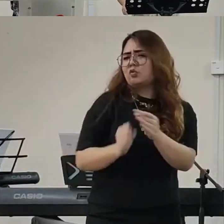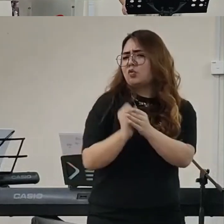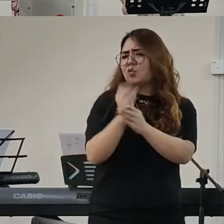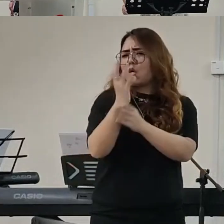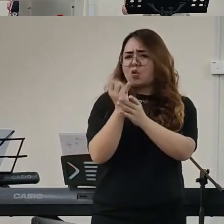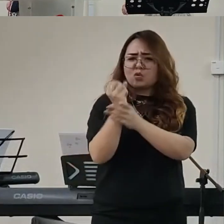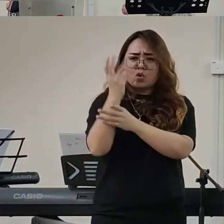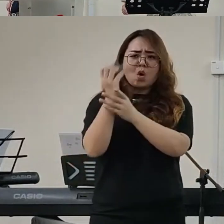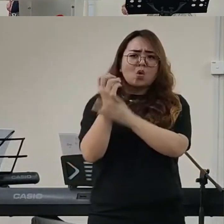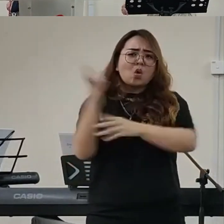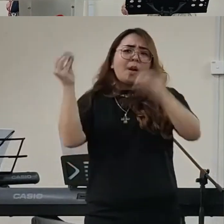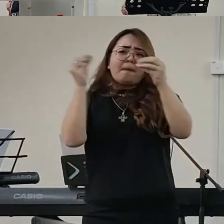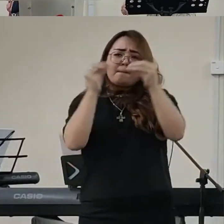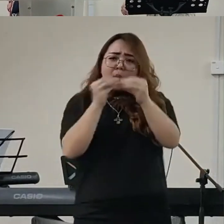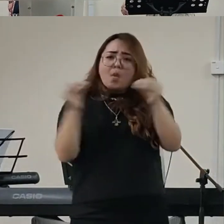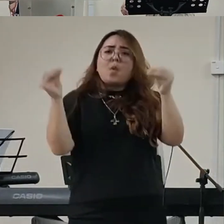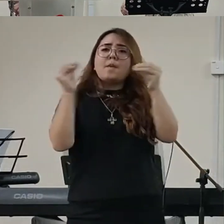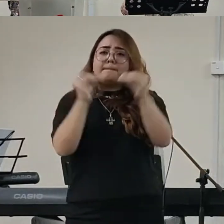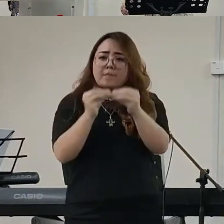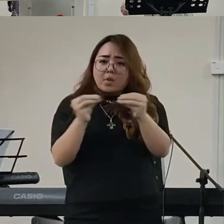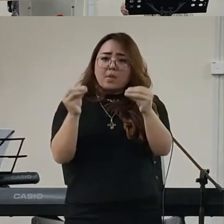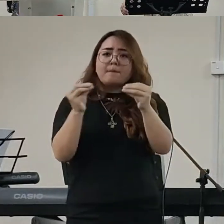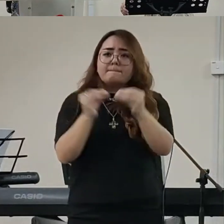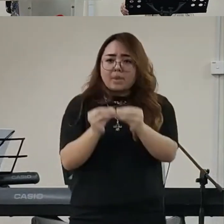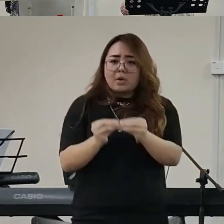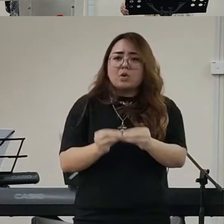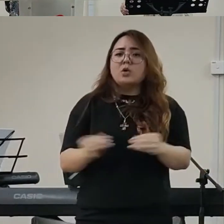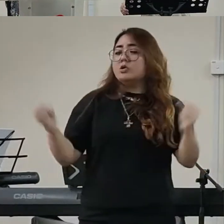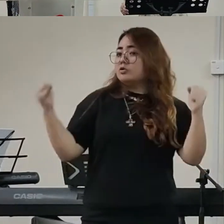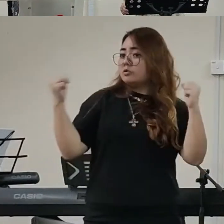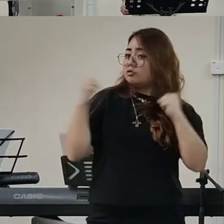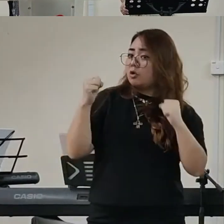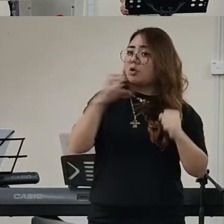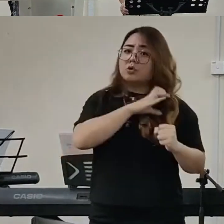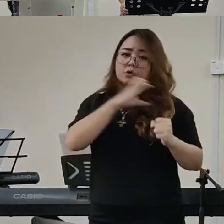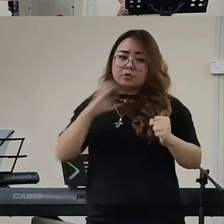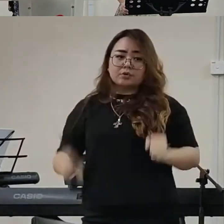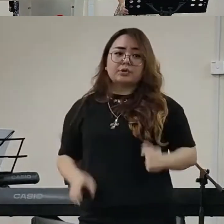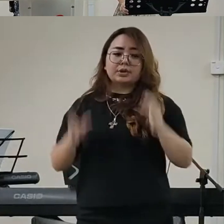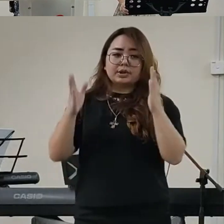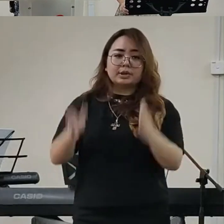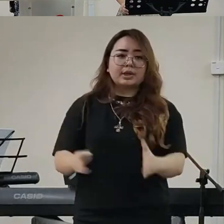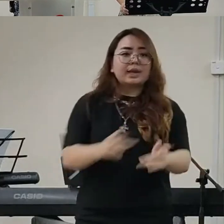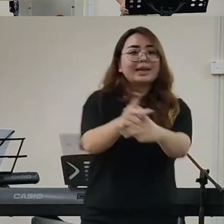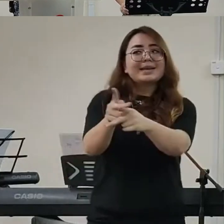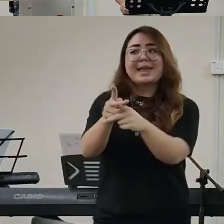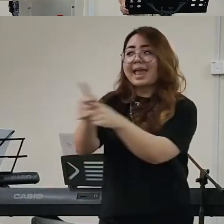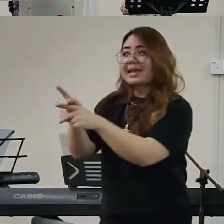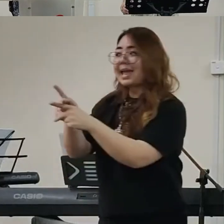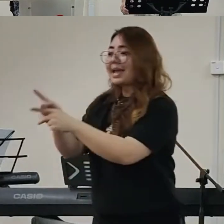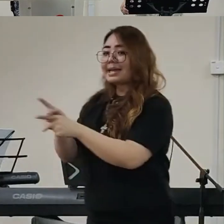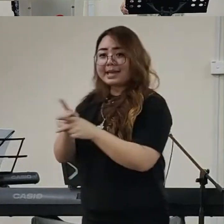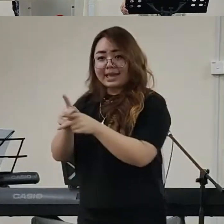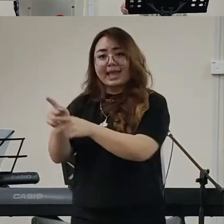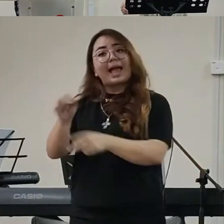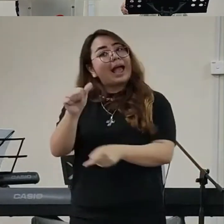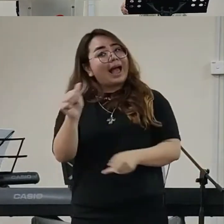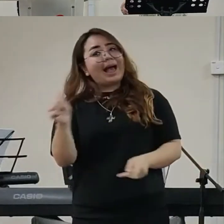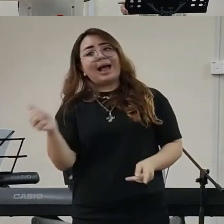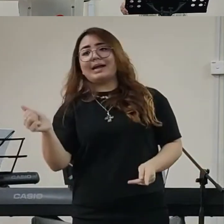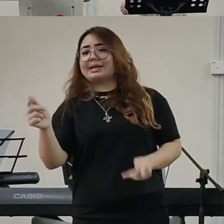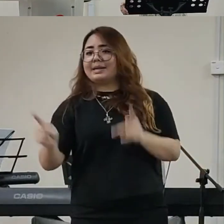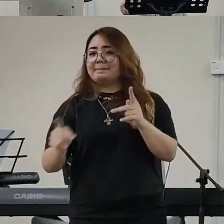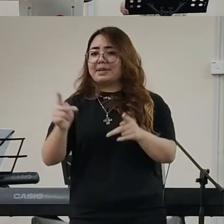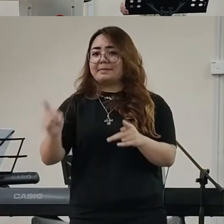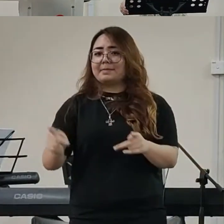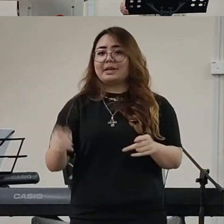Yes, you started as sheep, but you need to continue to go, move forward and start eating meat and become a shepherd.